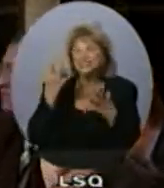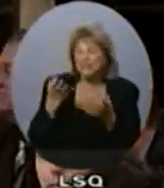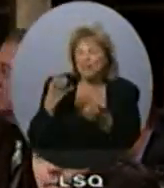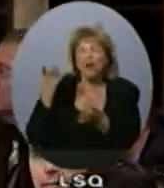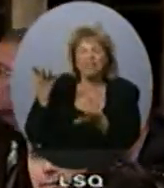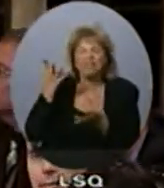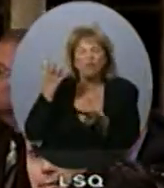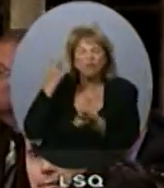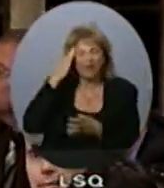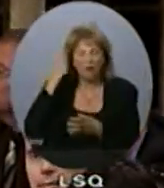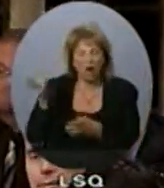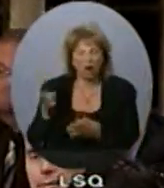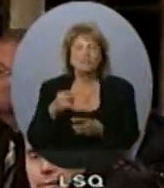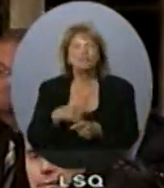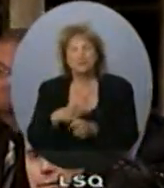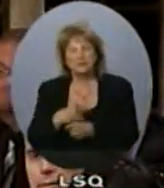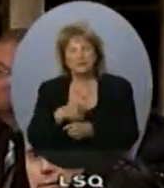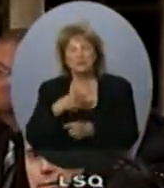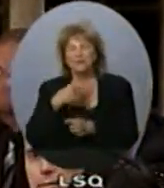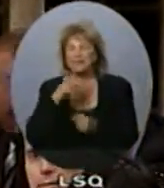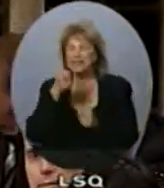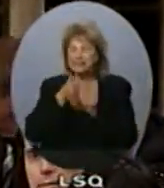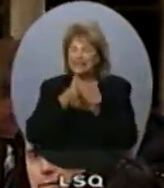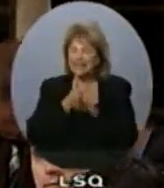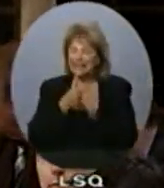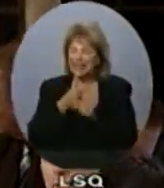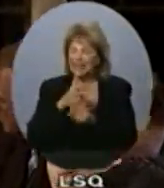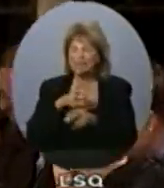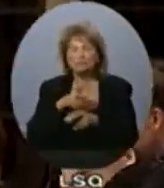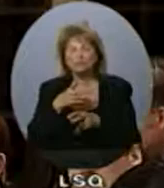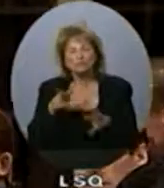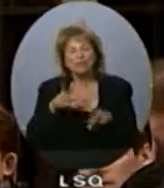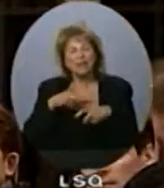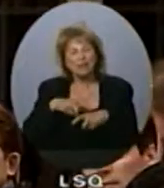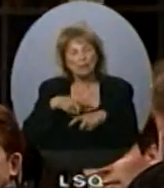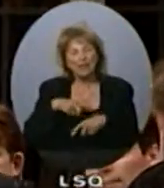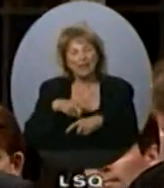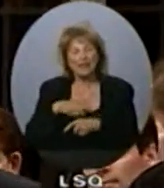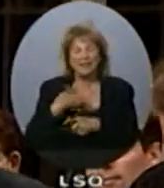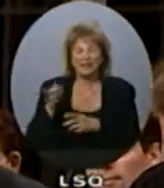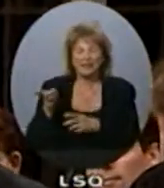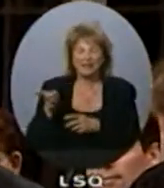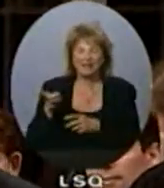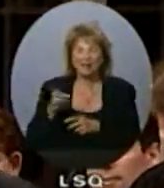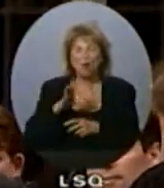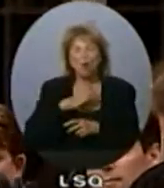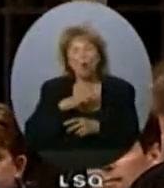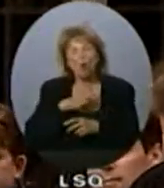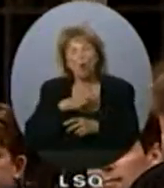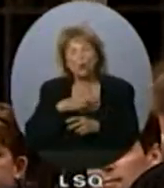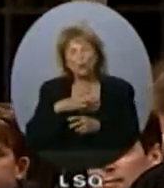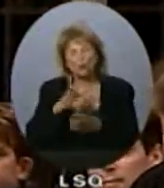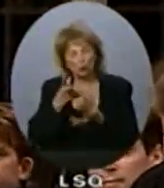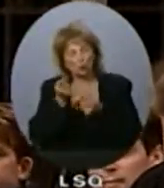the honourable members may not have realised it, but we received a strong mandate from Canadians.